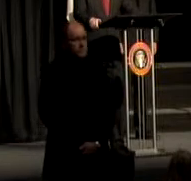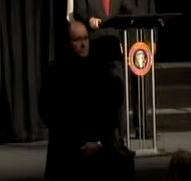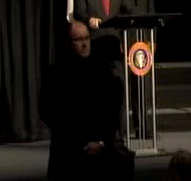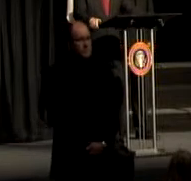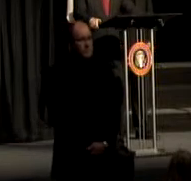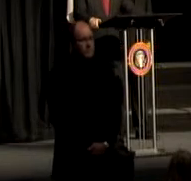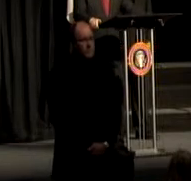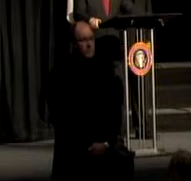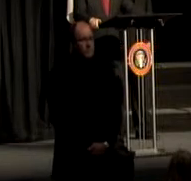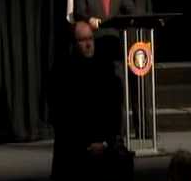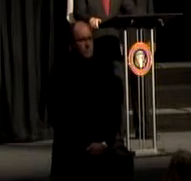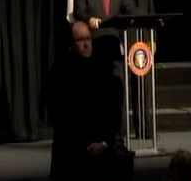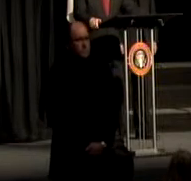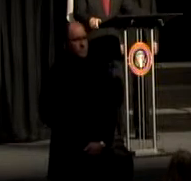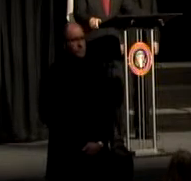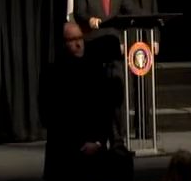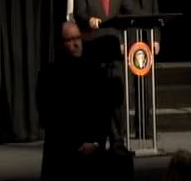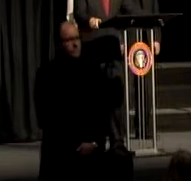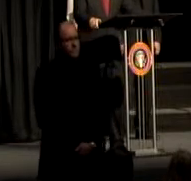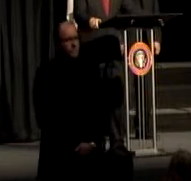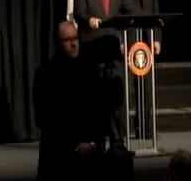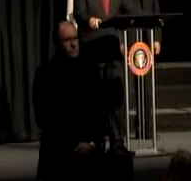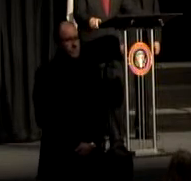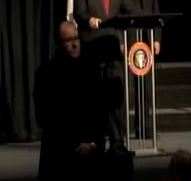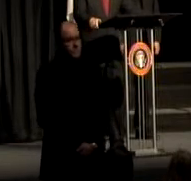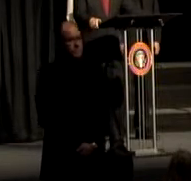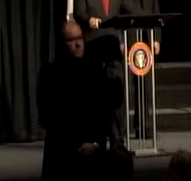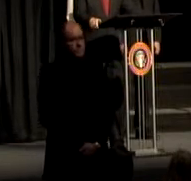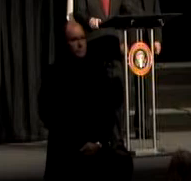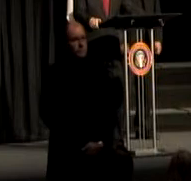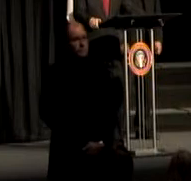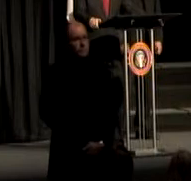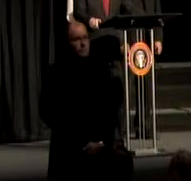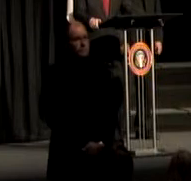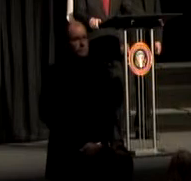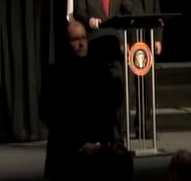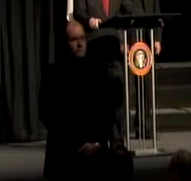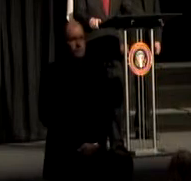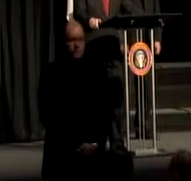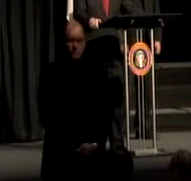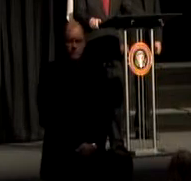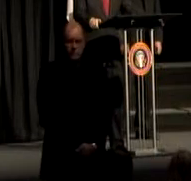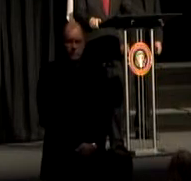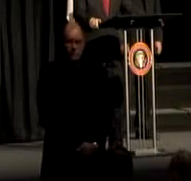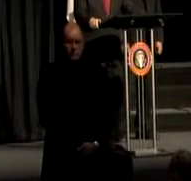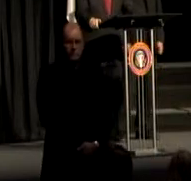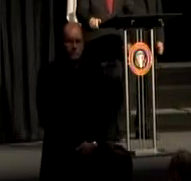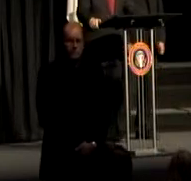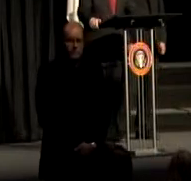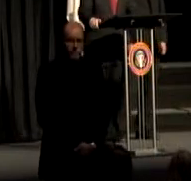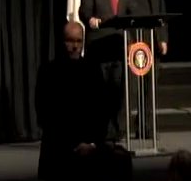I have worked harder been put in jail more often been whipped times without number faced death again and again